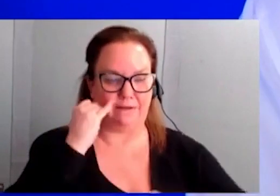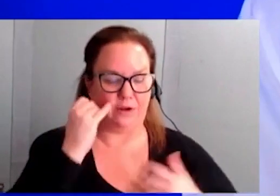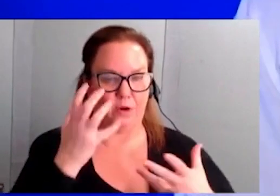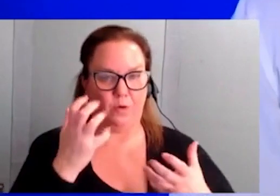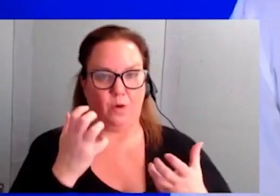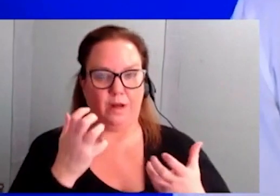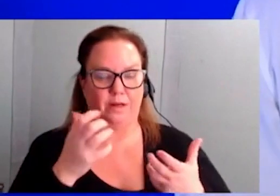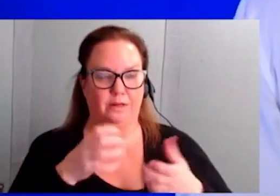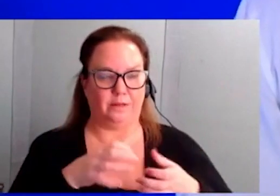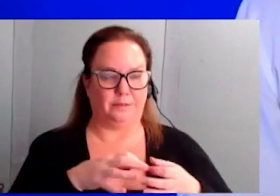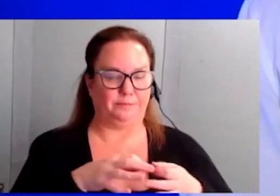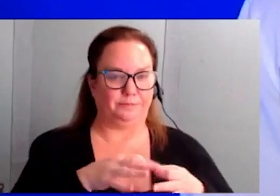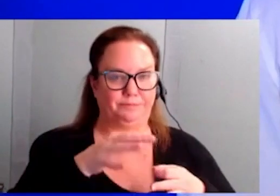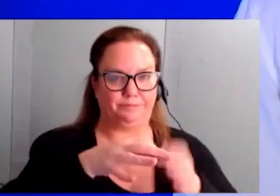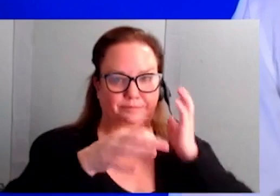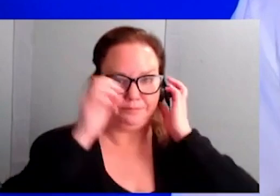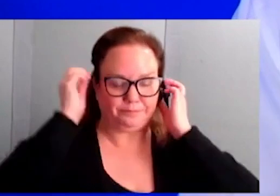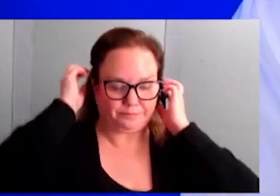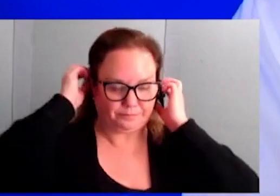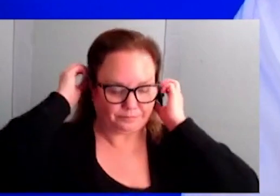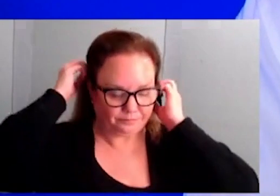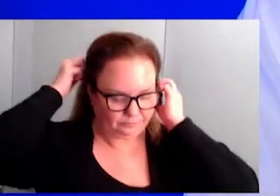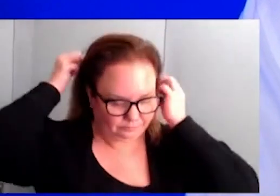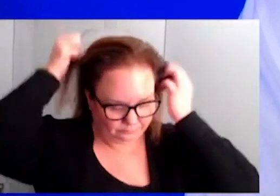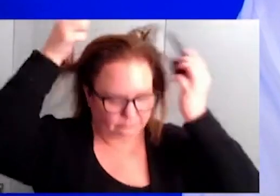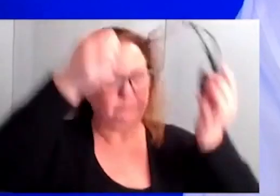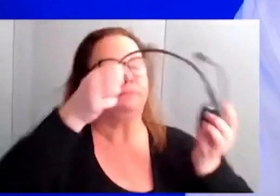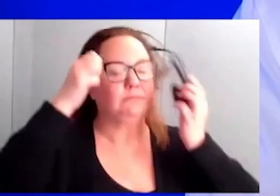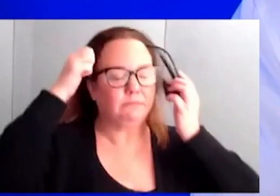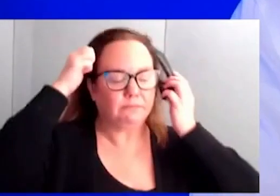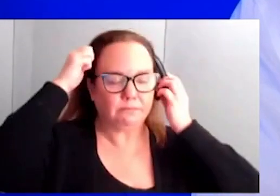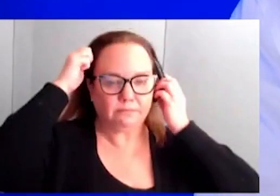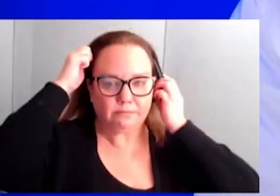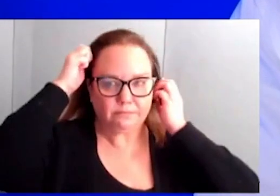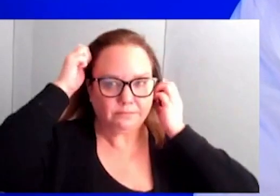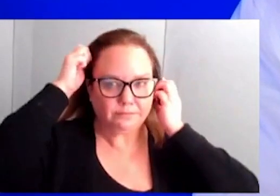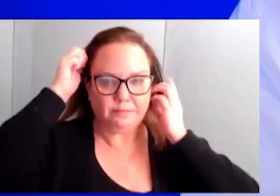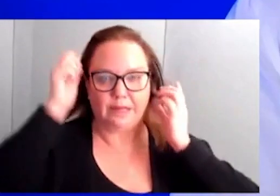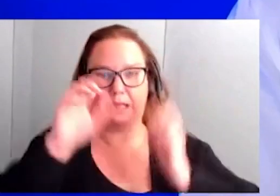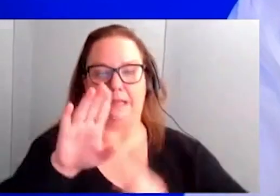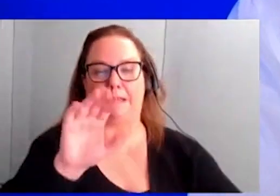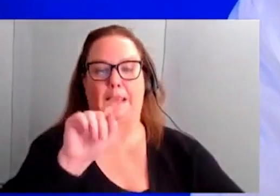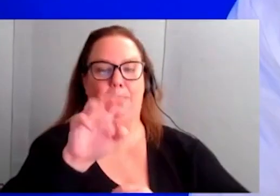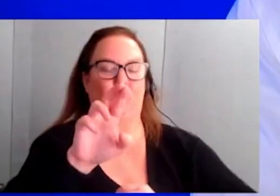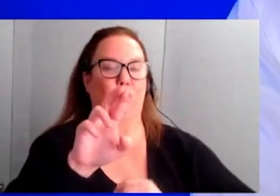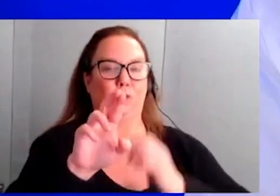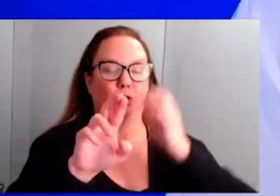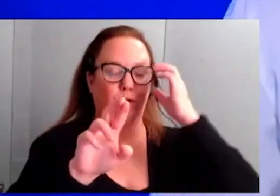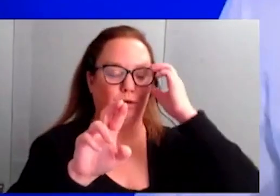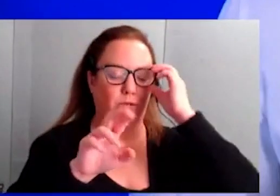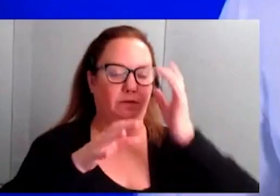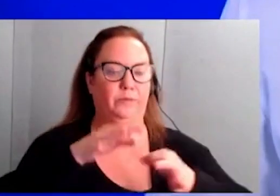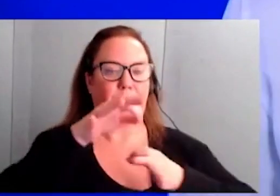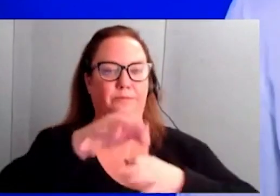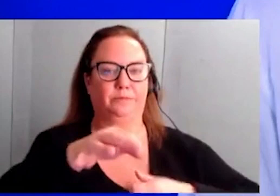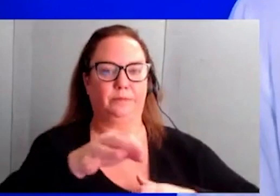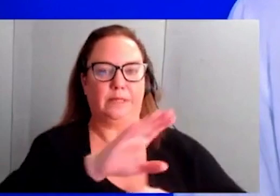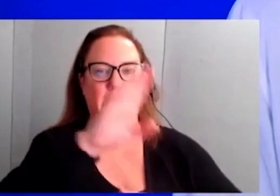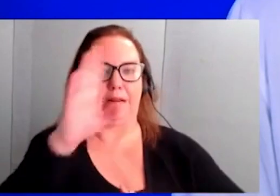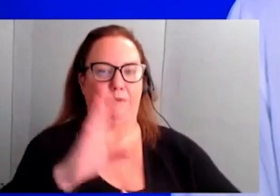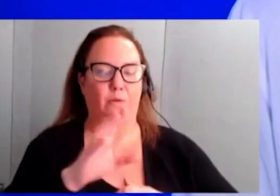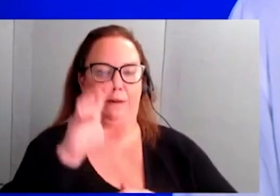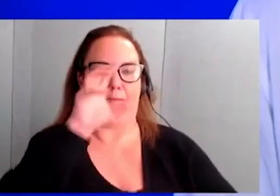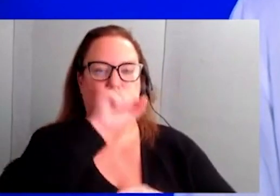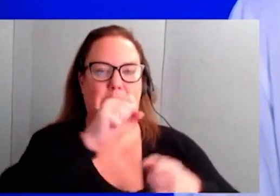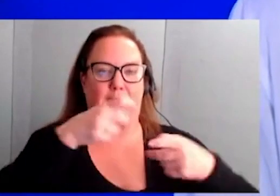off that booster or that dose for 60 or 90 days, I think that is reasonable, but we also never want to miss a chance